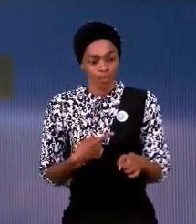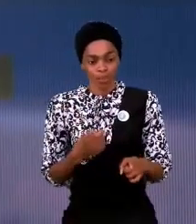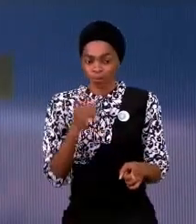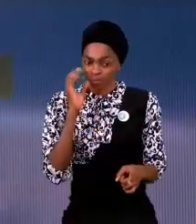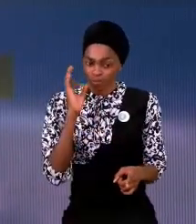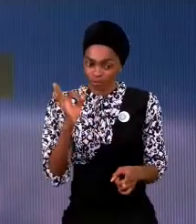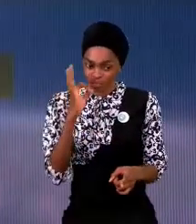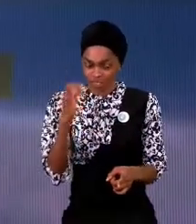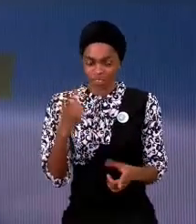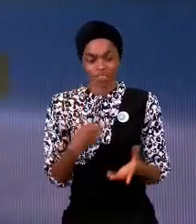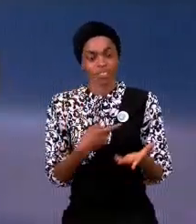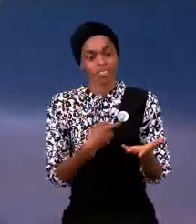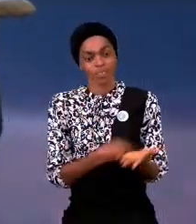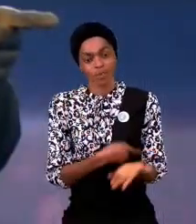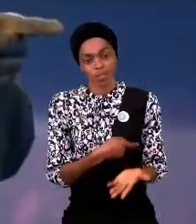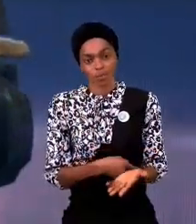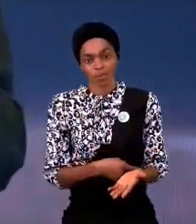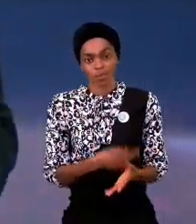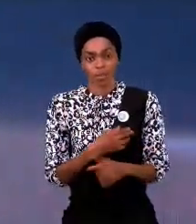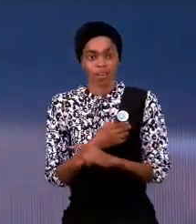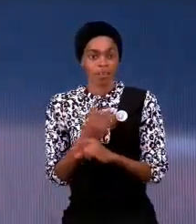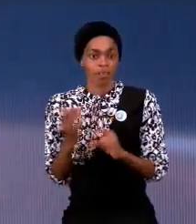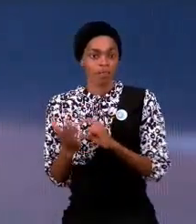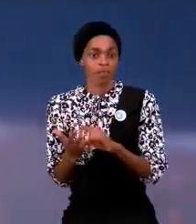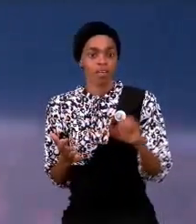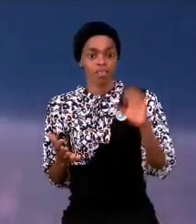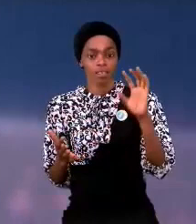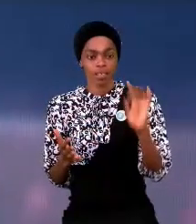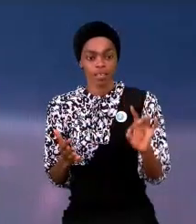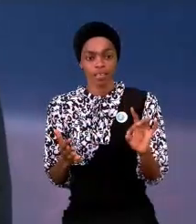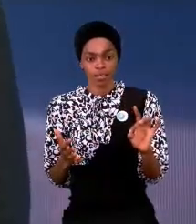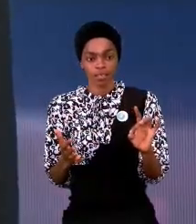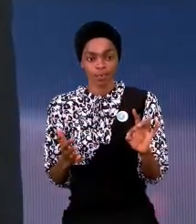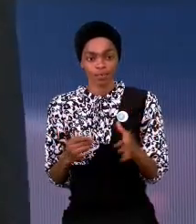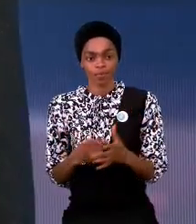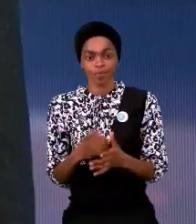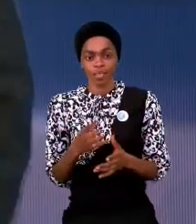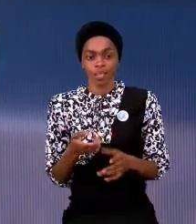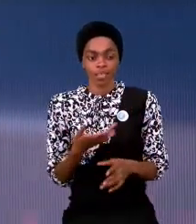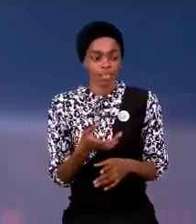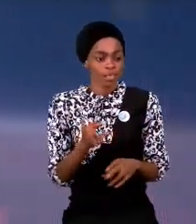certain man at Lystra, impotent in his